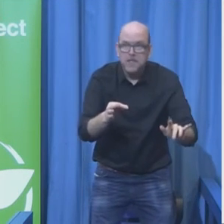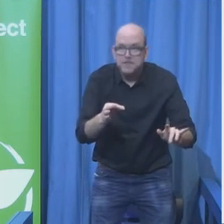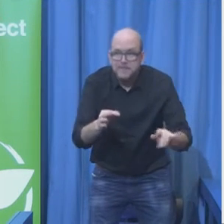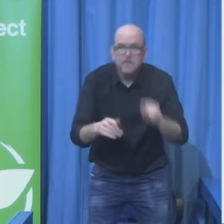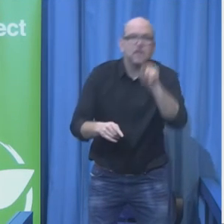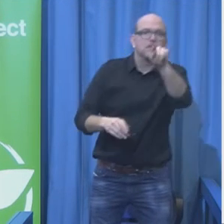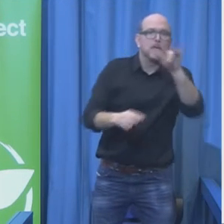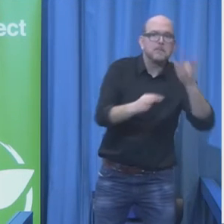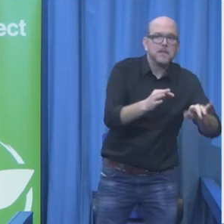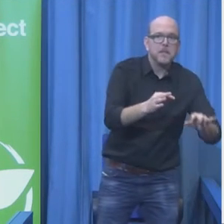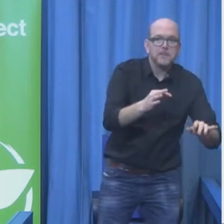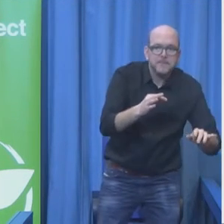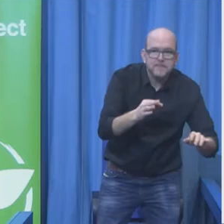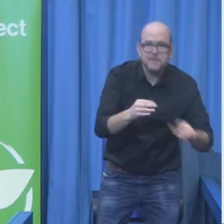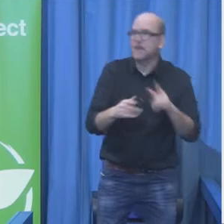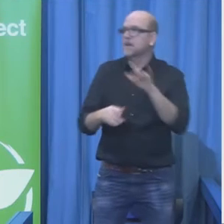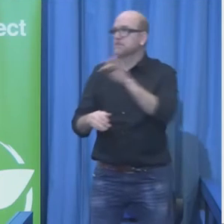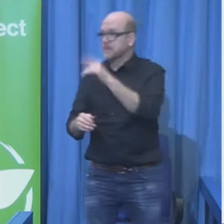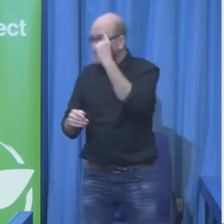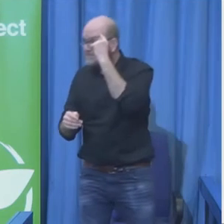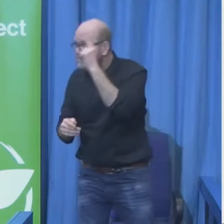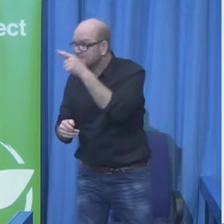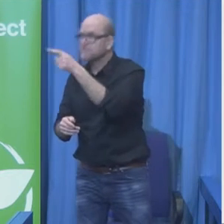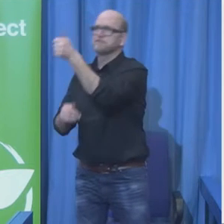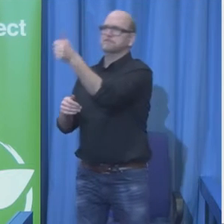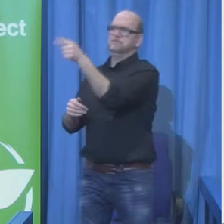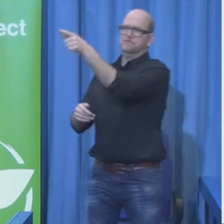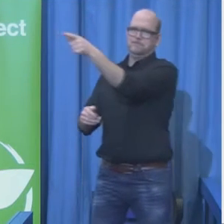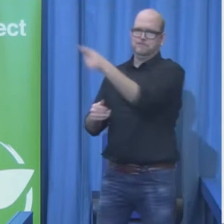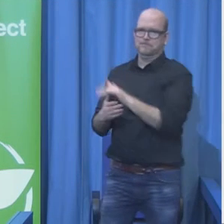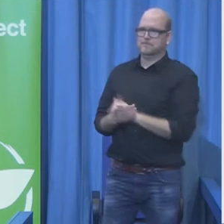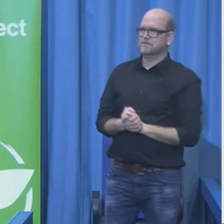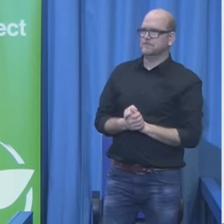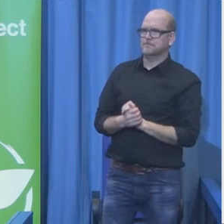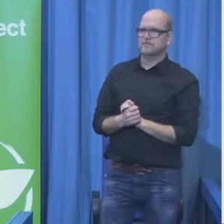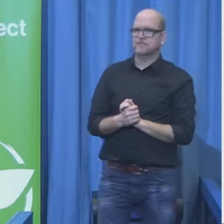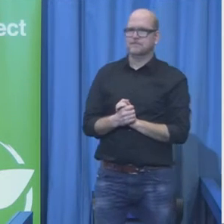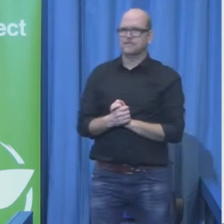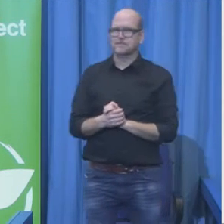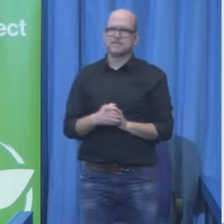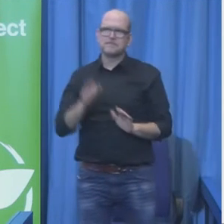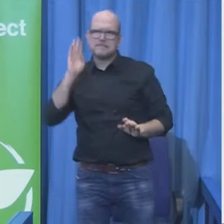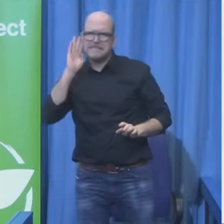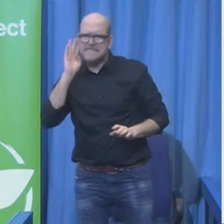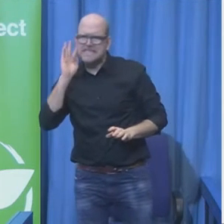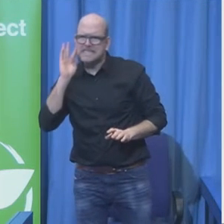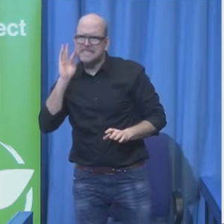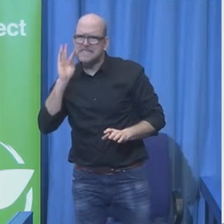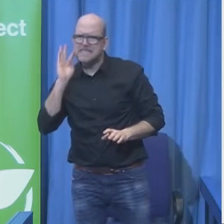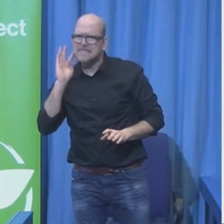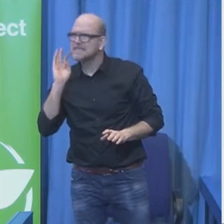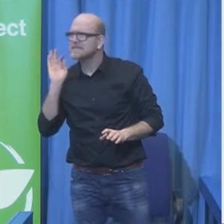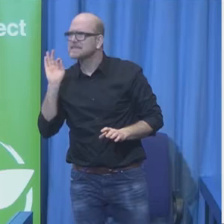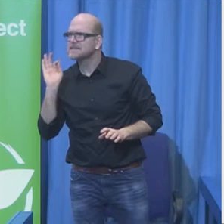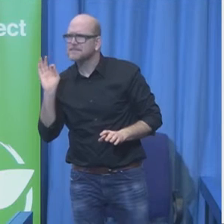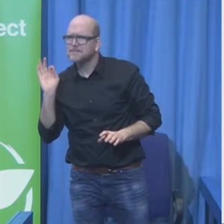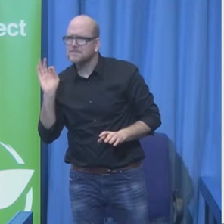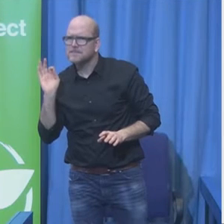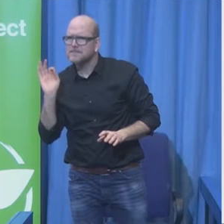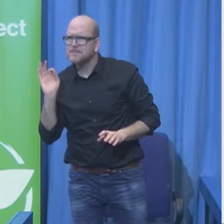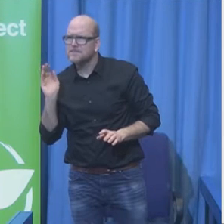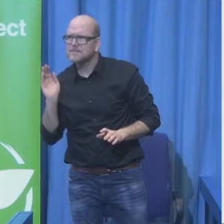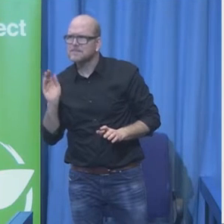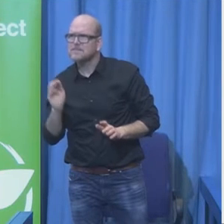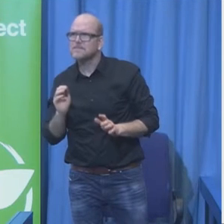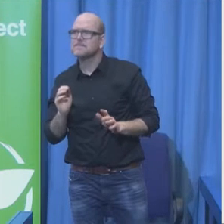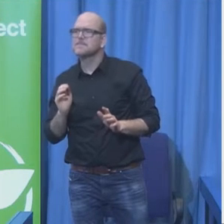see. Thank you. I am from Azerbaijan, and I represent via Cox's